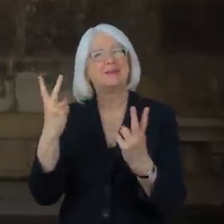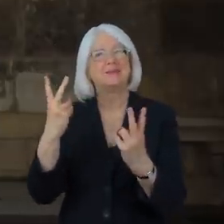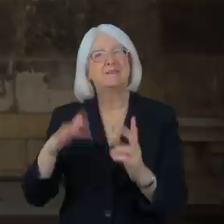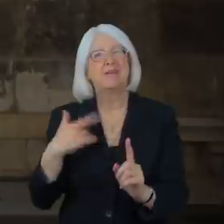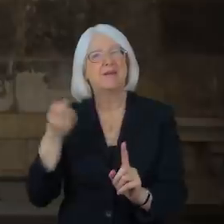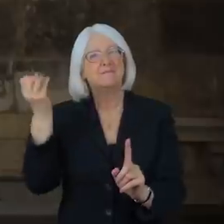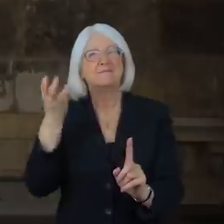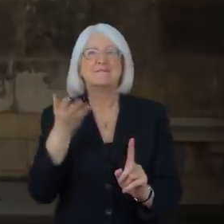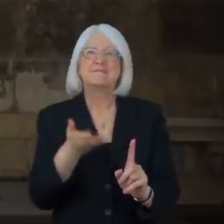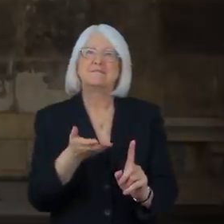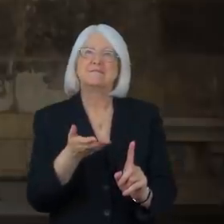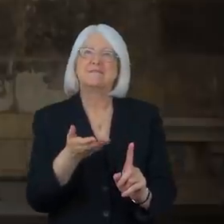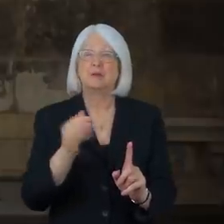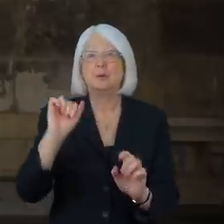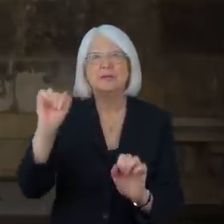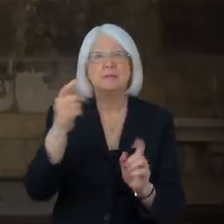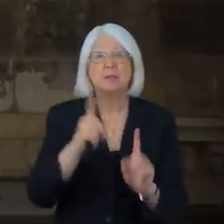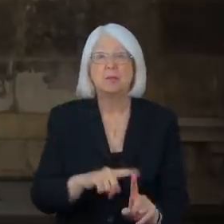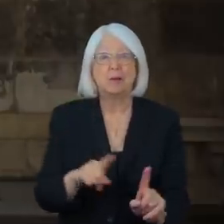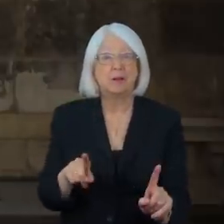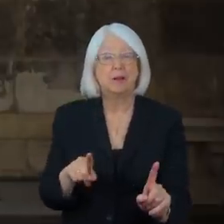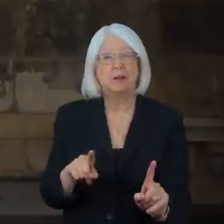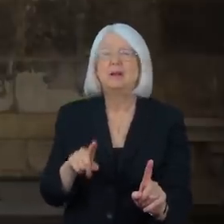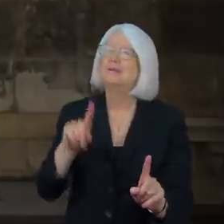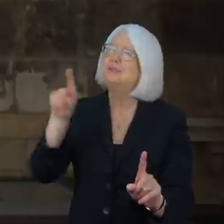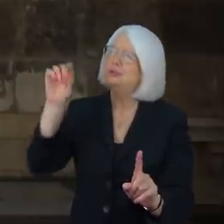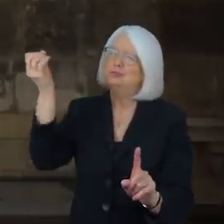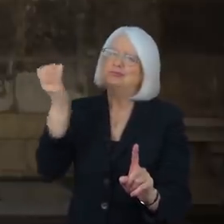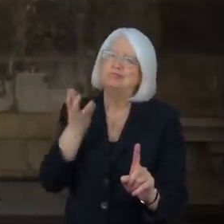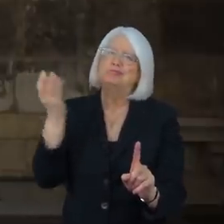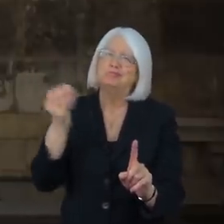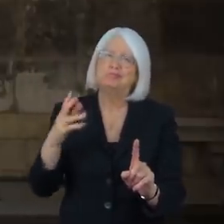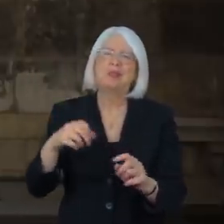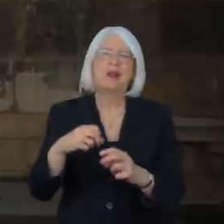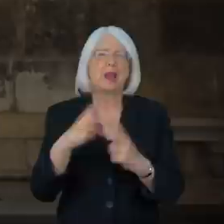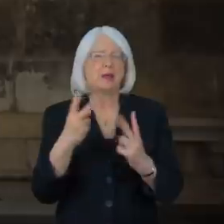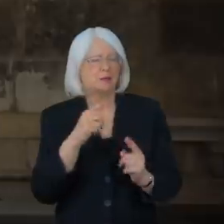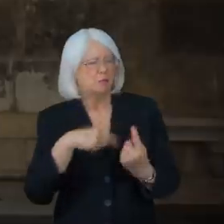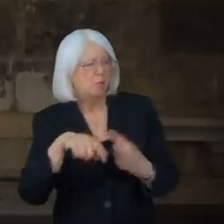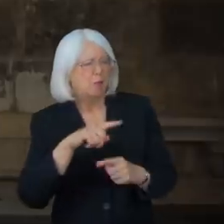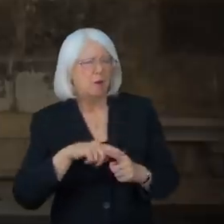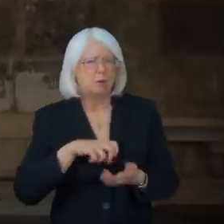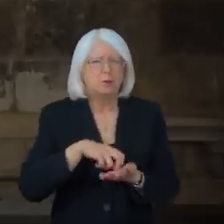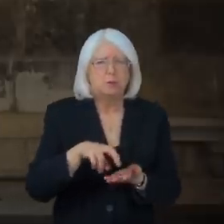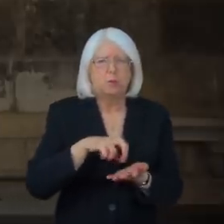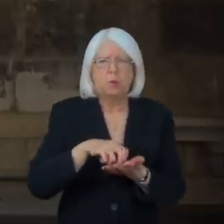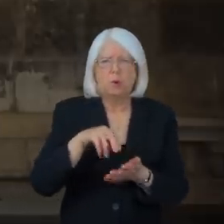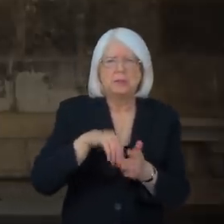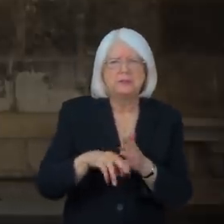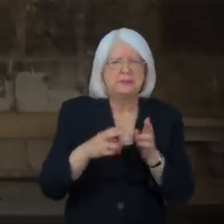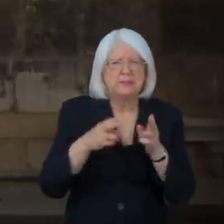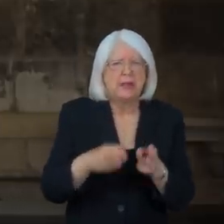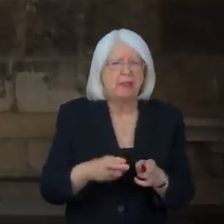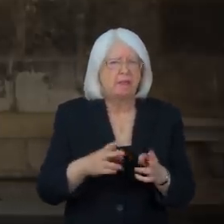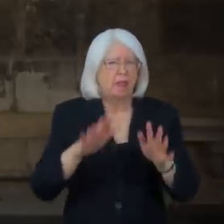life. As you give light to those in darkness who walk in the shadow of death,